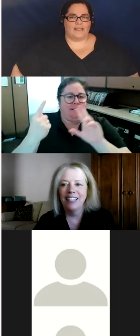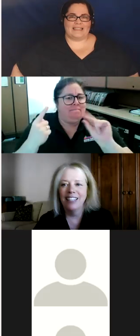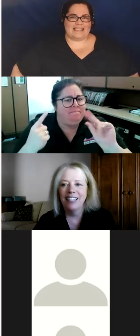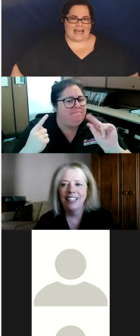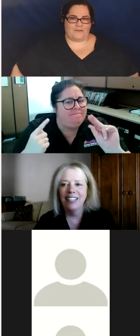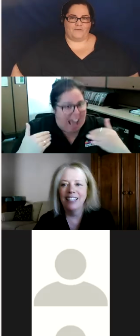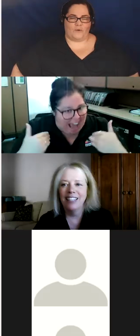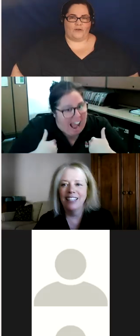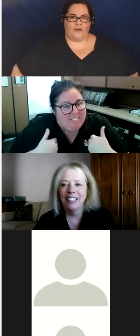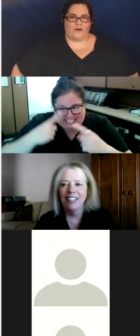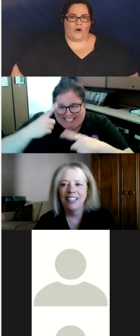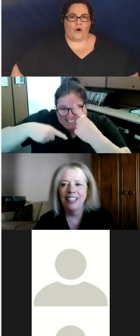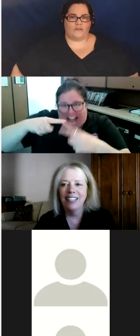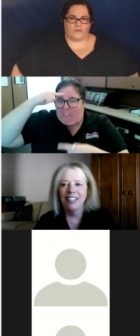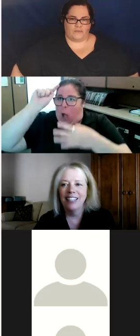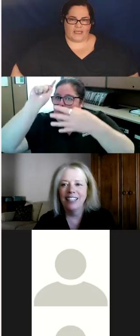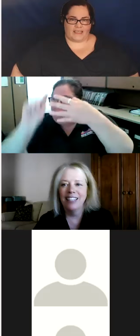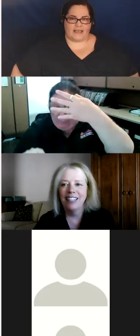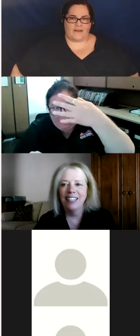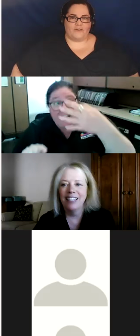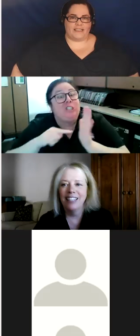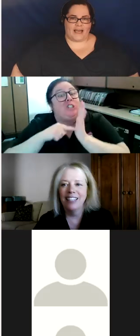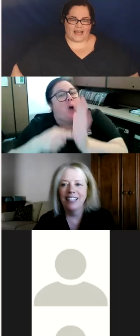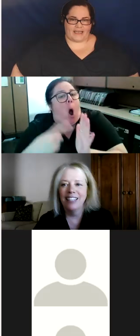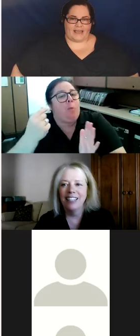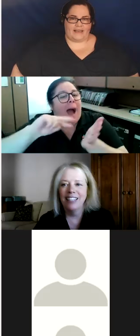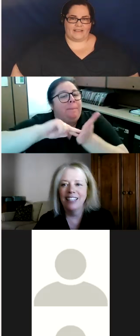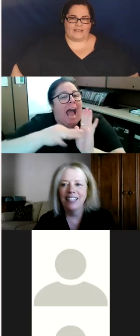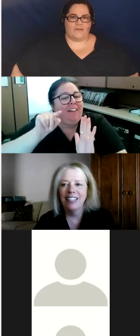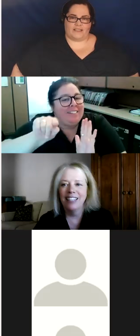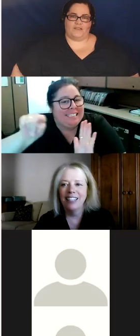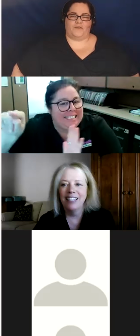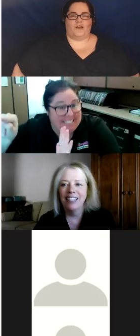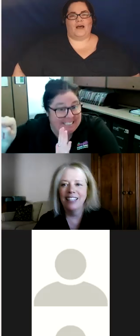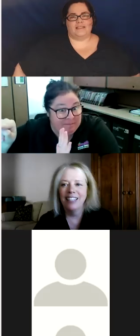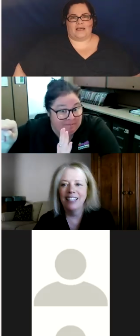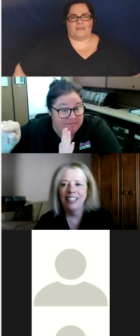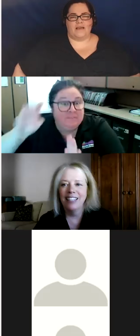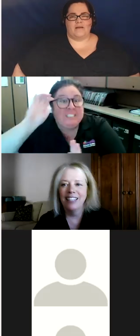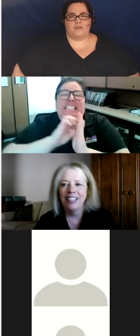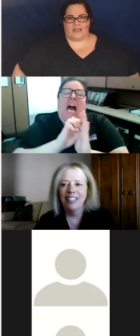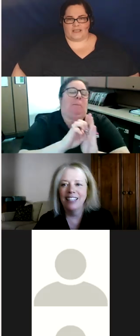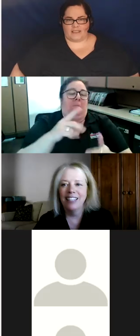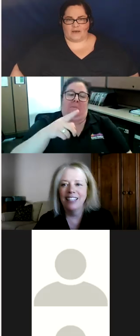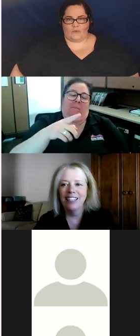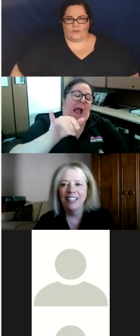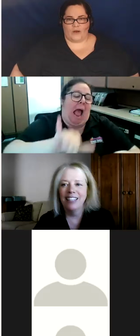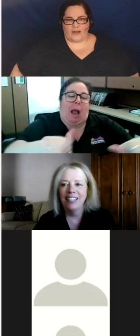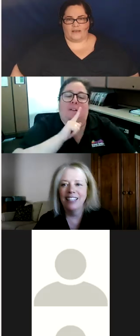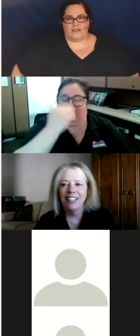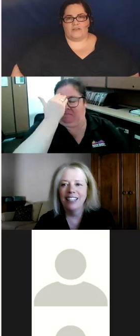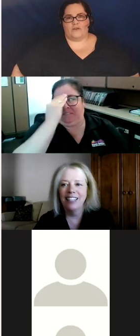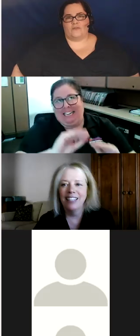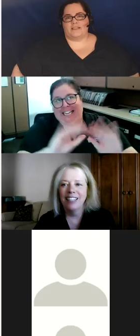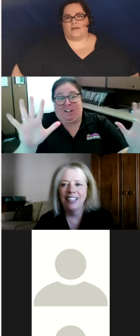not one sign for all of those meanings. Every sign conveys a different concept pertaining to that word